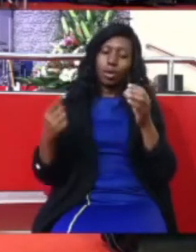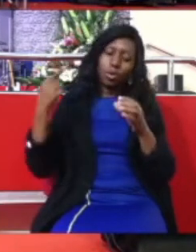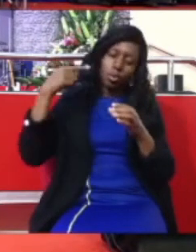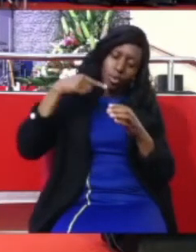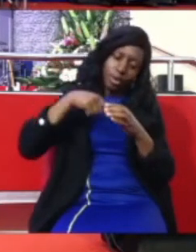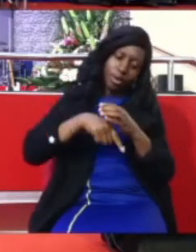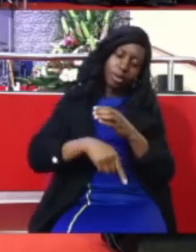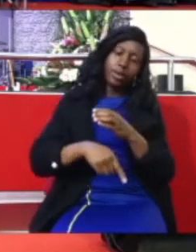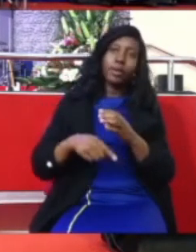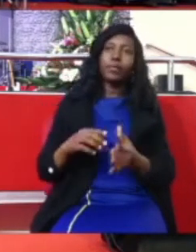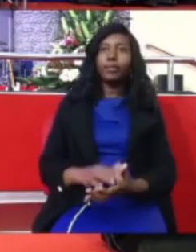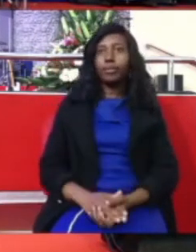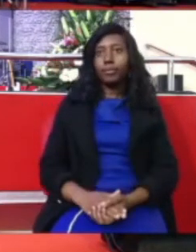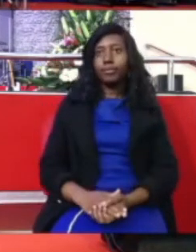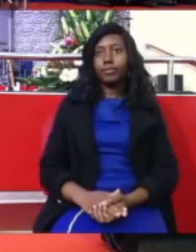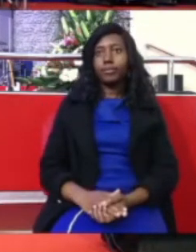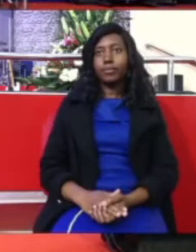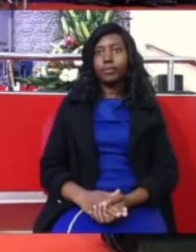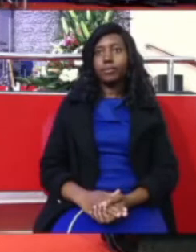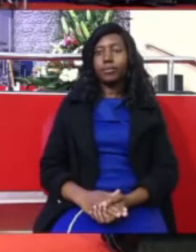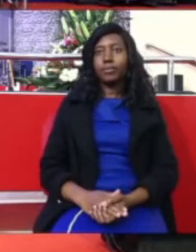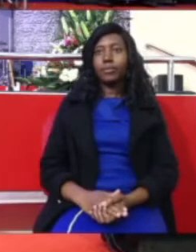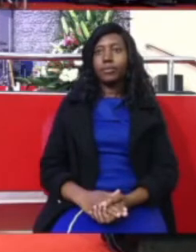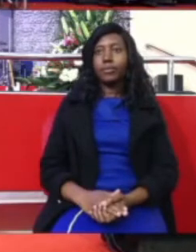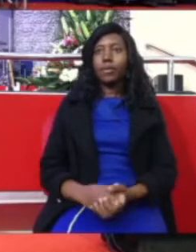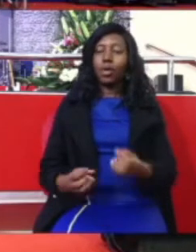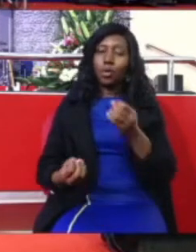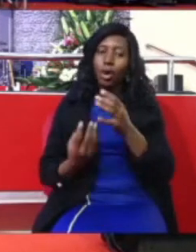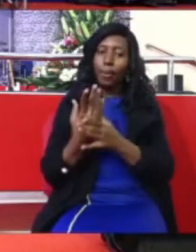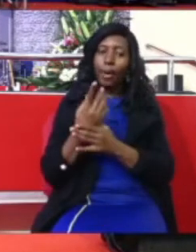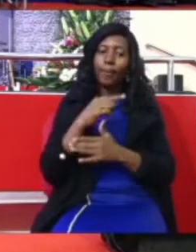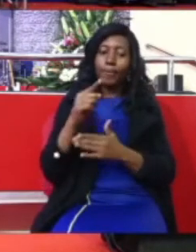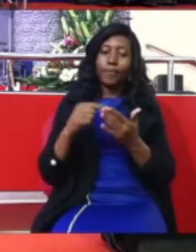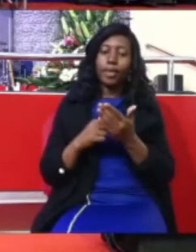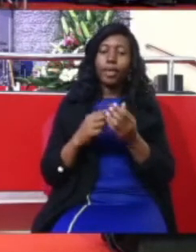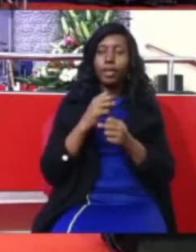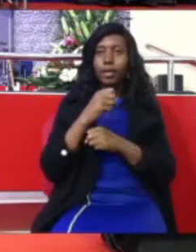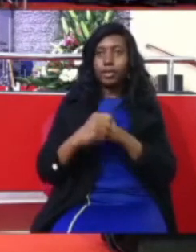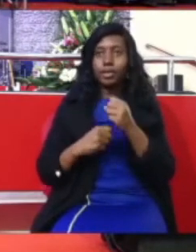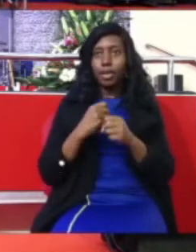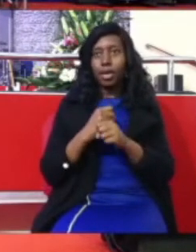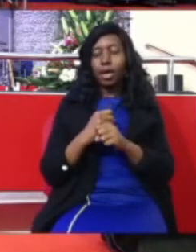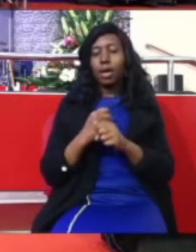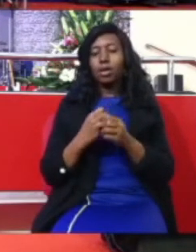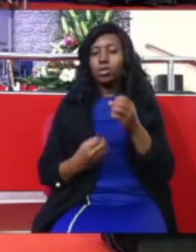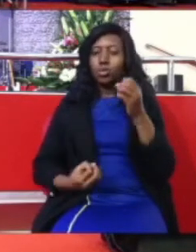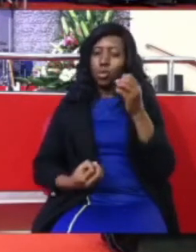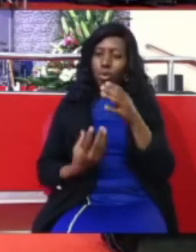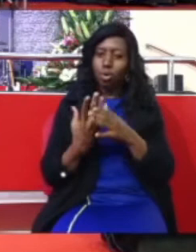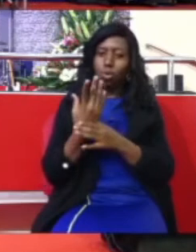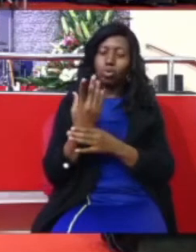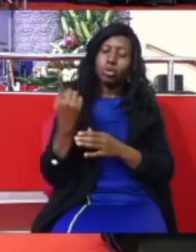to launch this year into the deep. If you're that kind of a person, and you're telling God, "I'm launching deeper in my